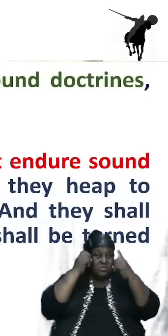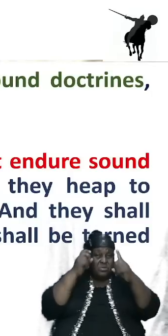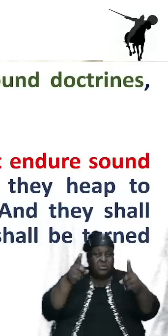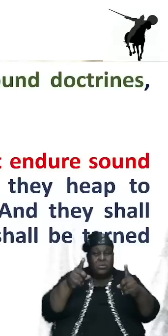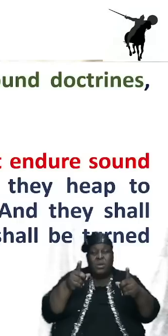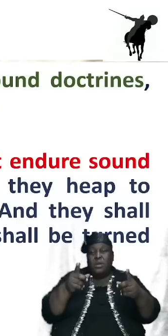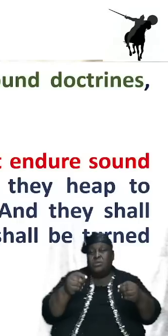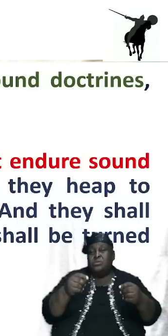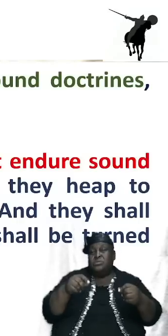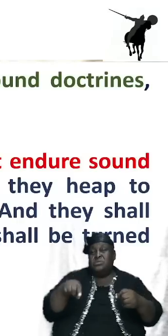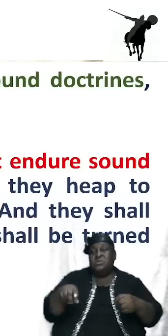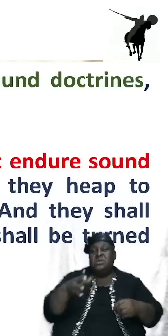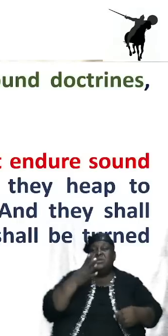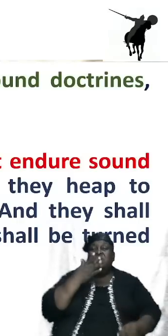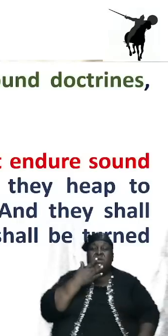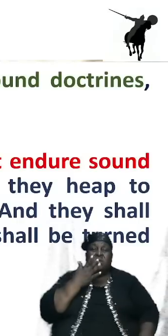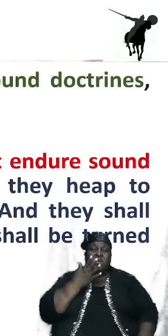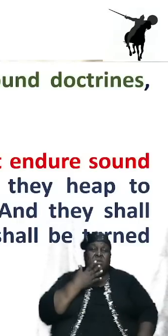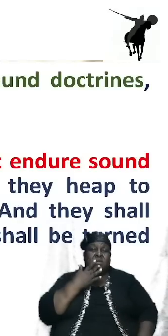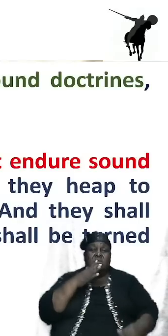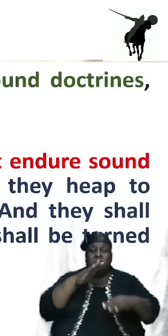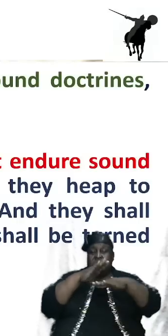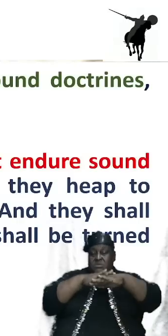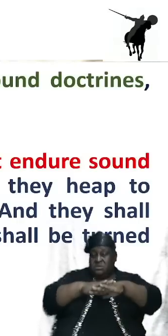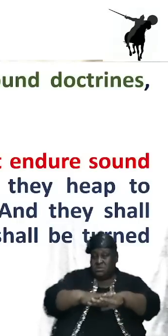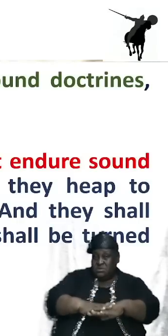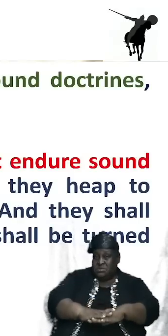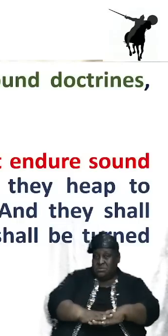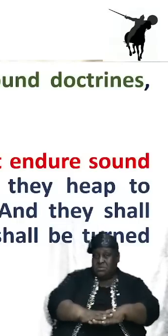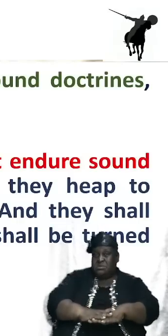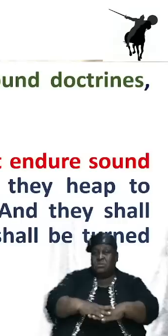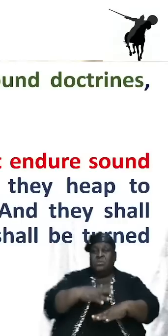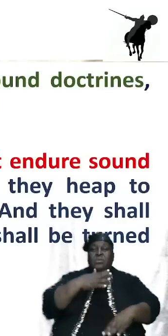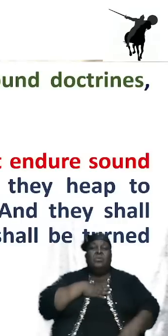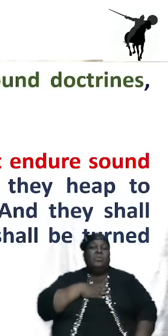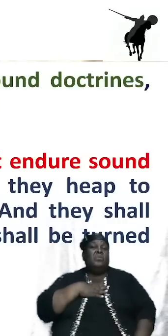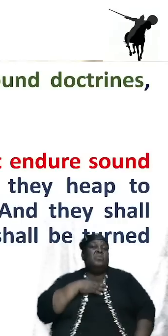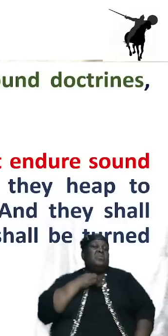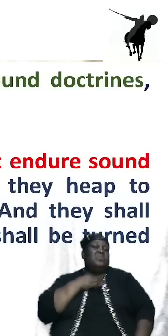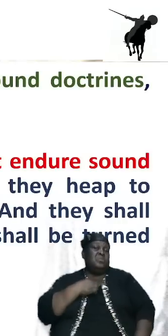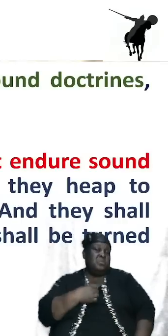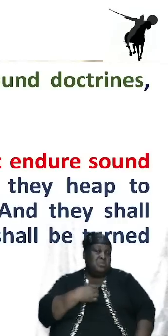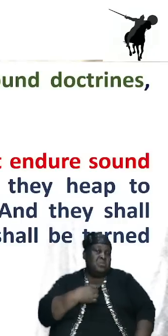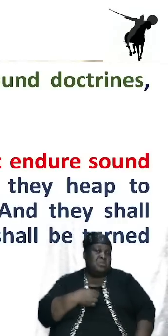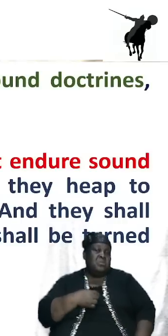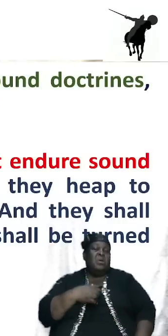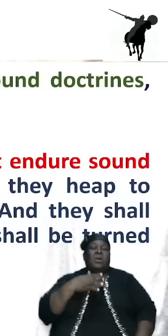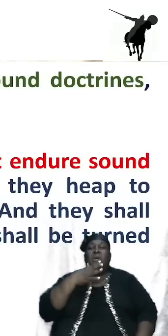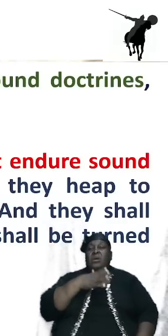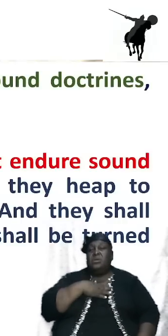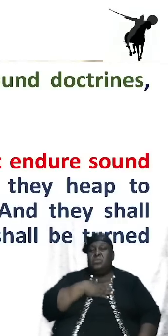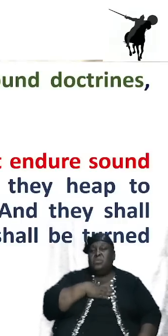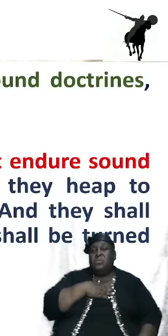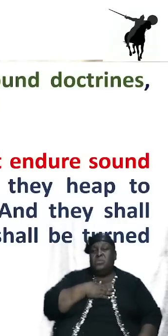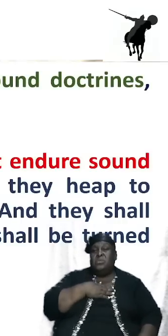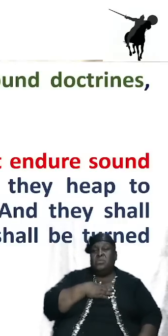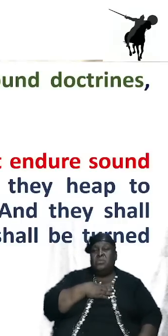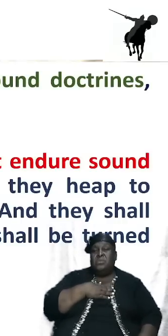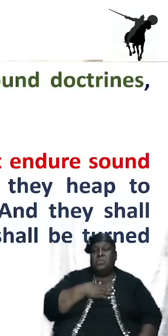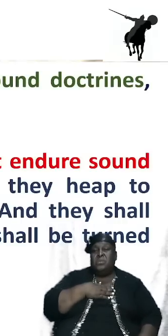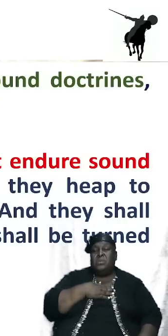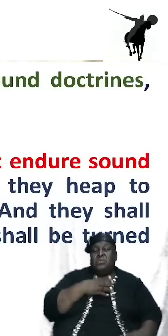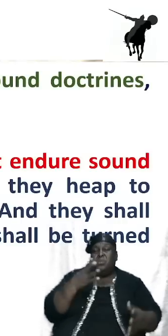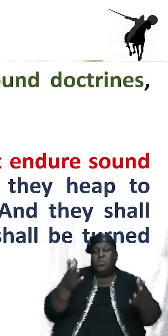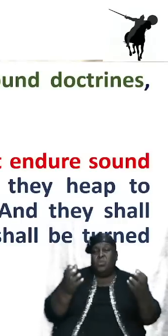of teachings that satisfy their own desires and their own preferences. My God.